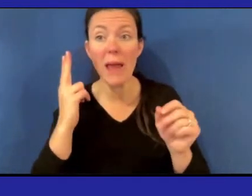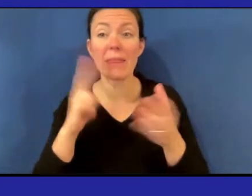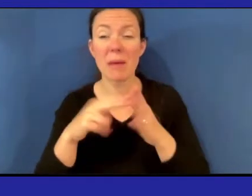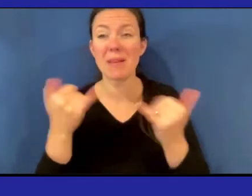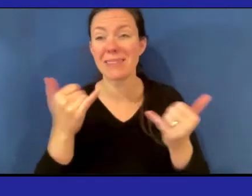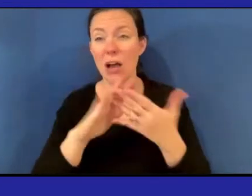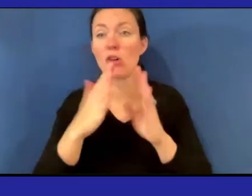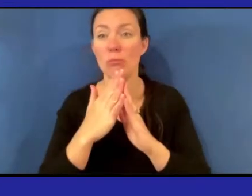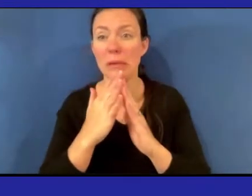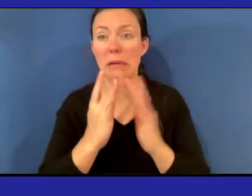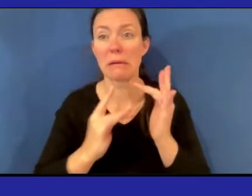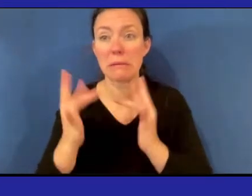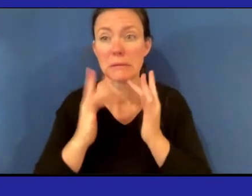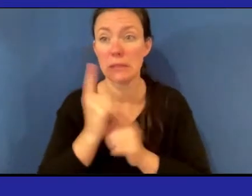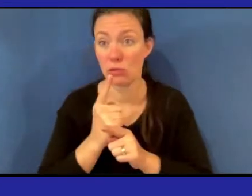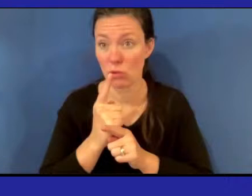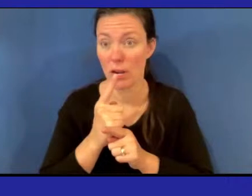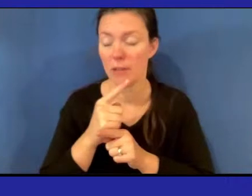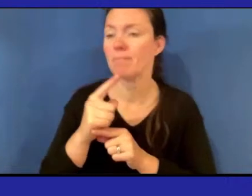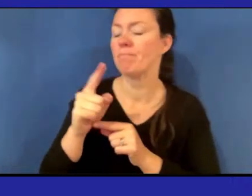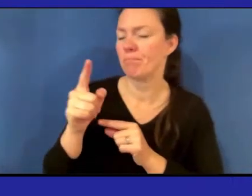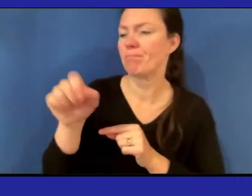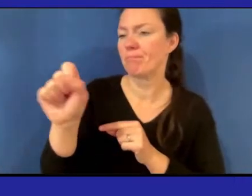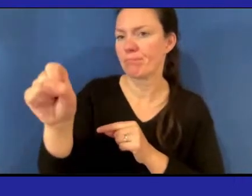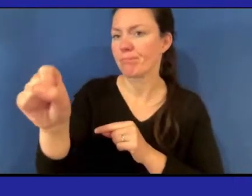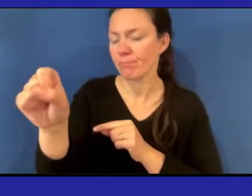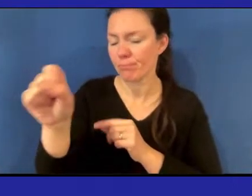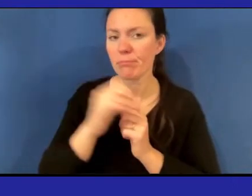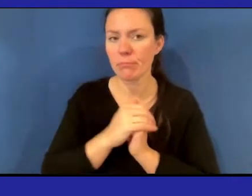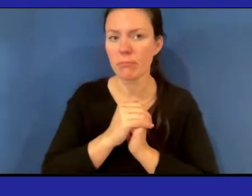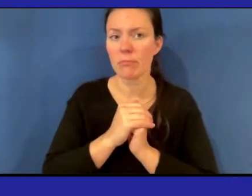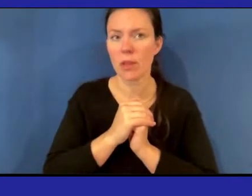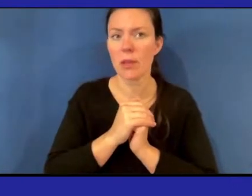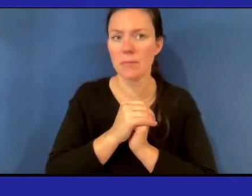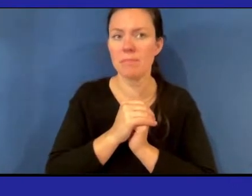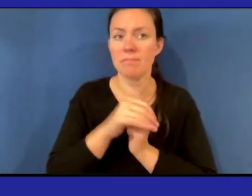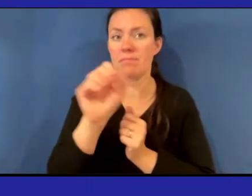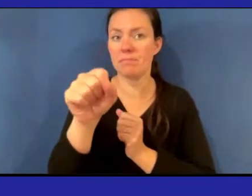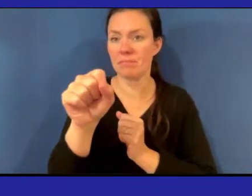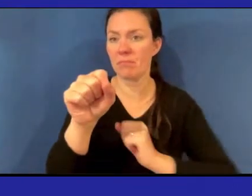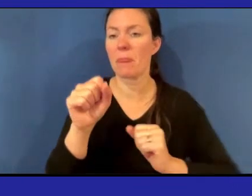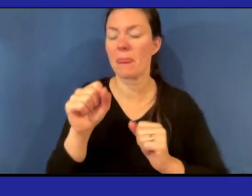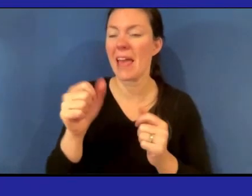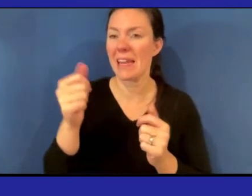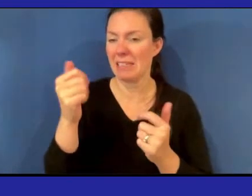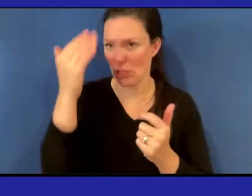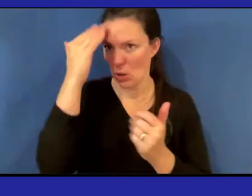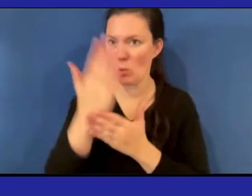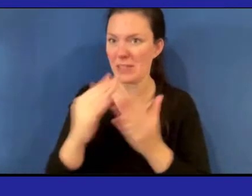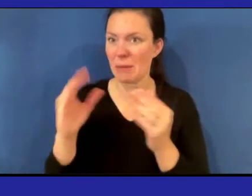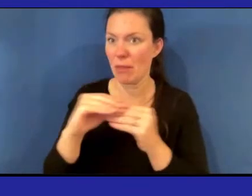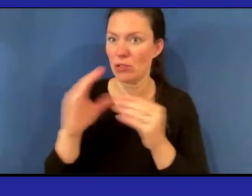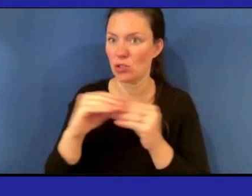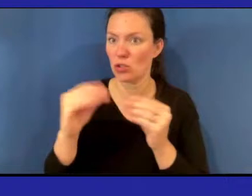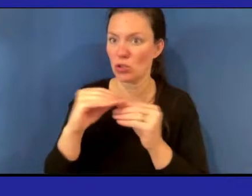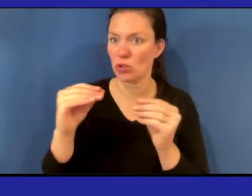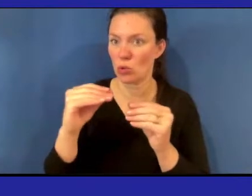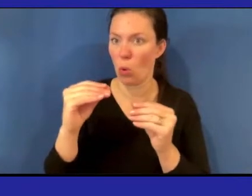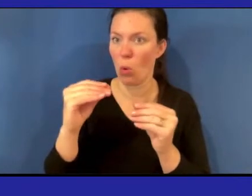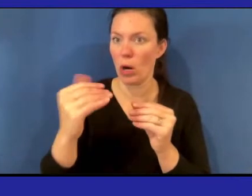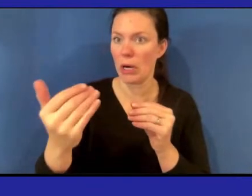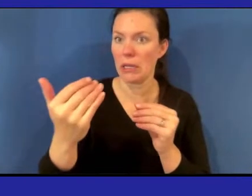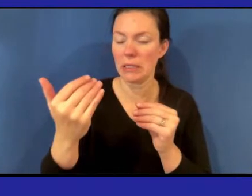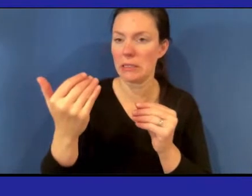we kind of shudder at the previous, some of the stories that we heard where if it got too busy, they just started waving people